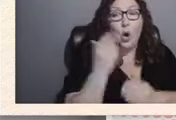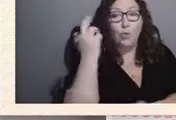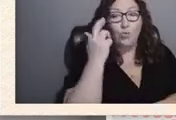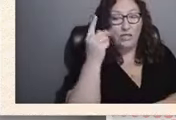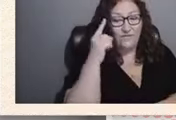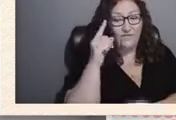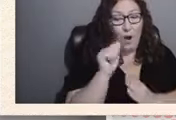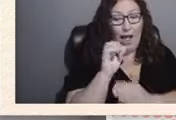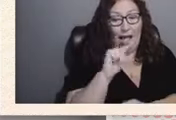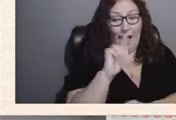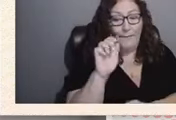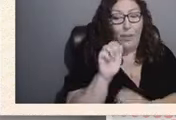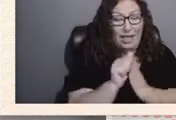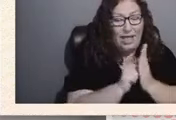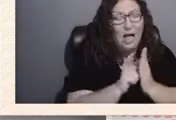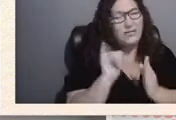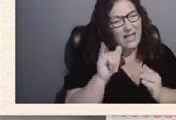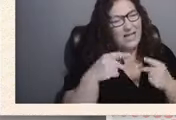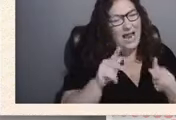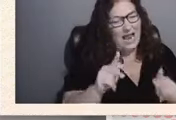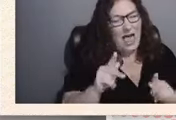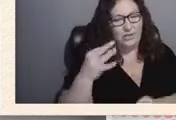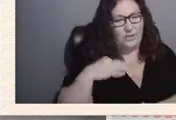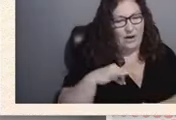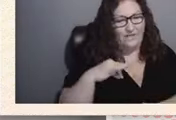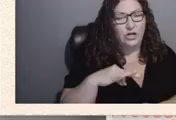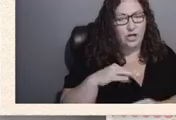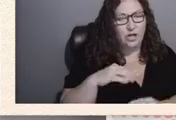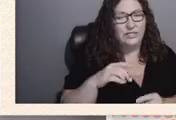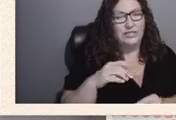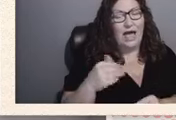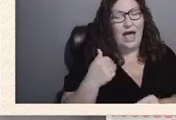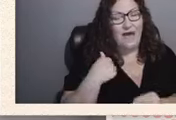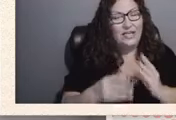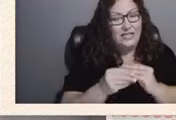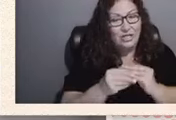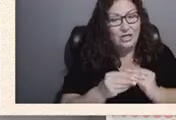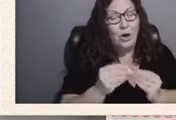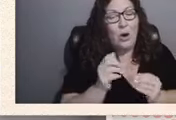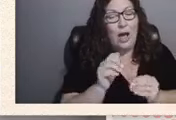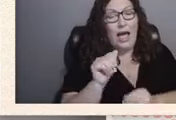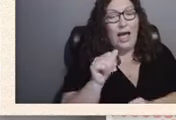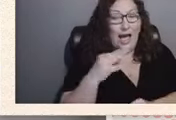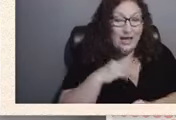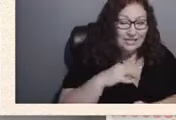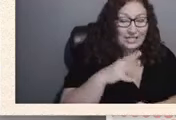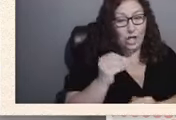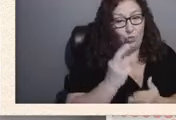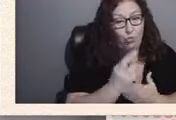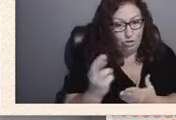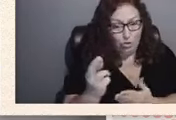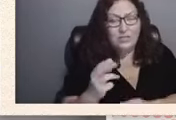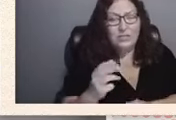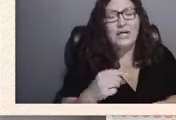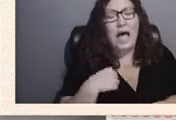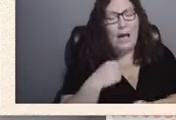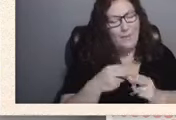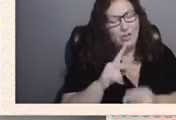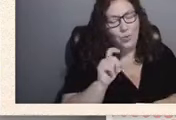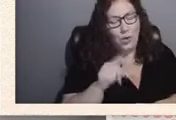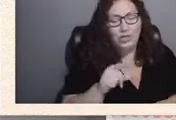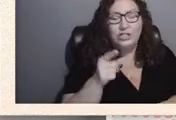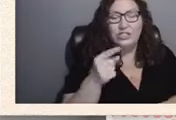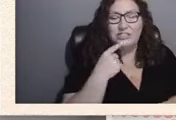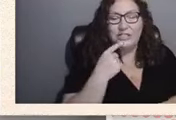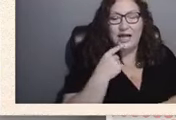to allow a beneficiary to own additional assets and resources. And as I mentioned in the question, she said, what if a power